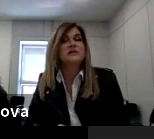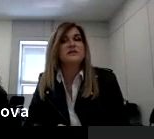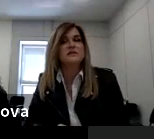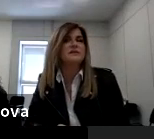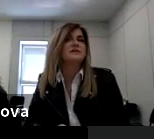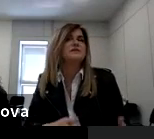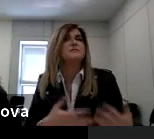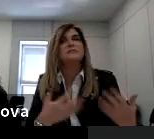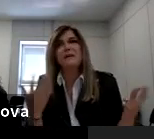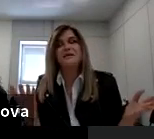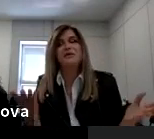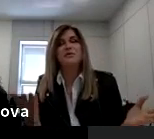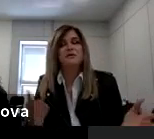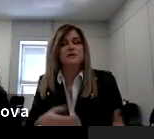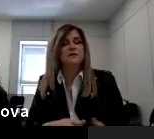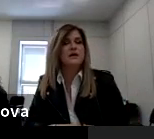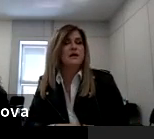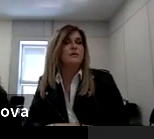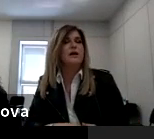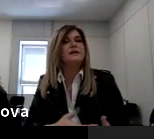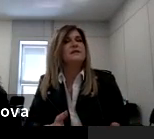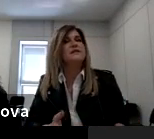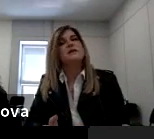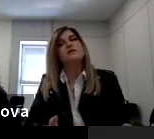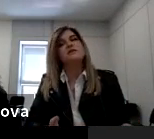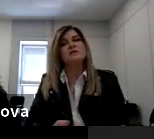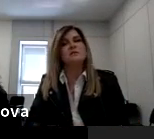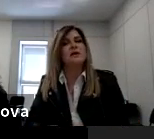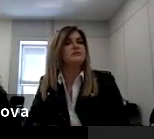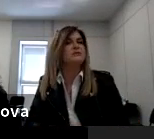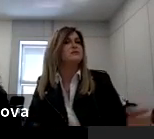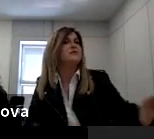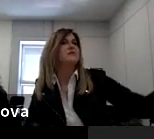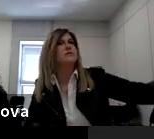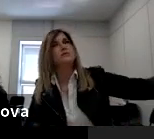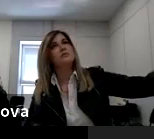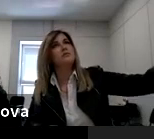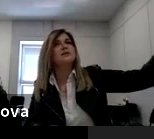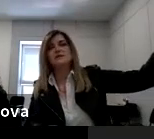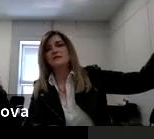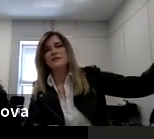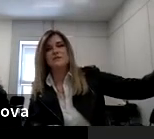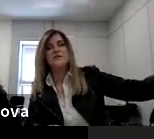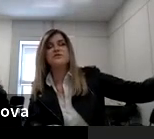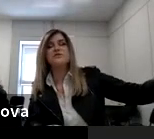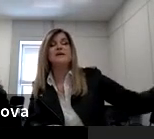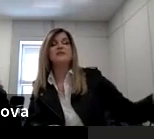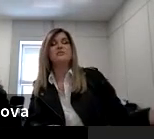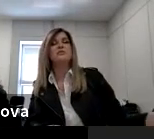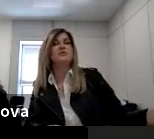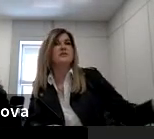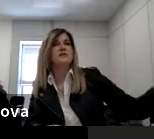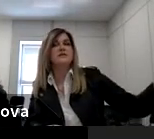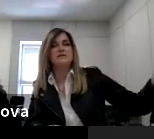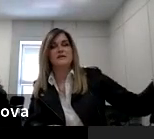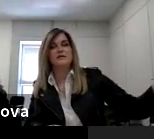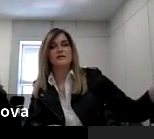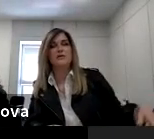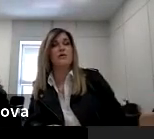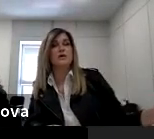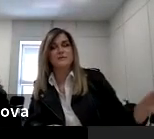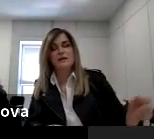to achieve these main goals. We are not thinking just about what lighting fixture I need to put on